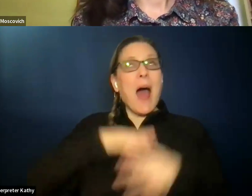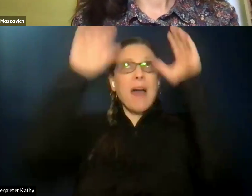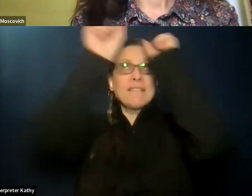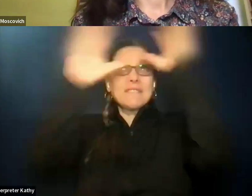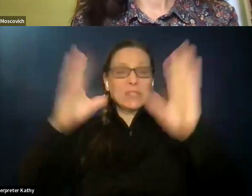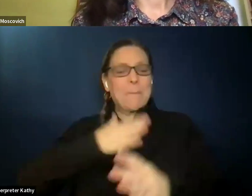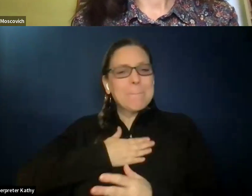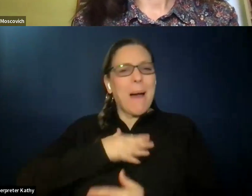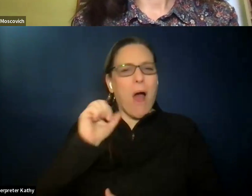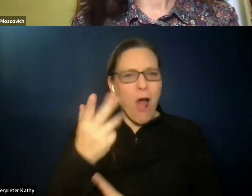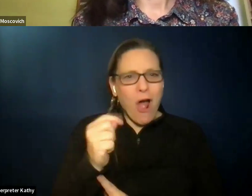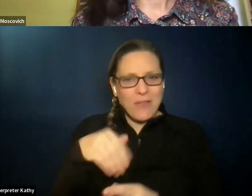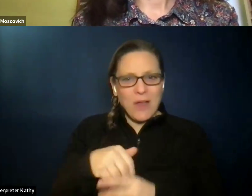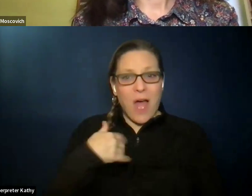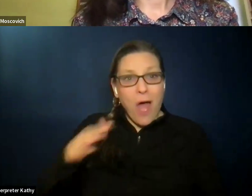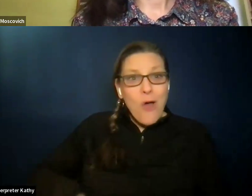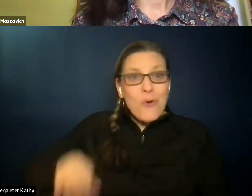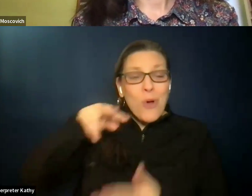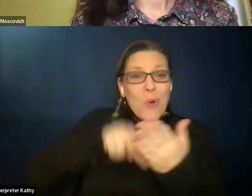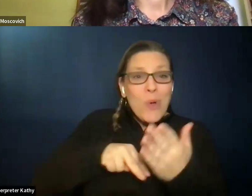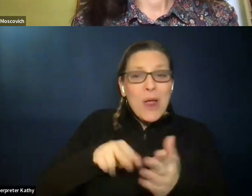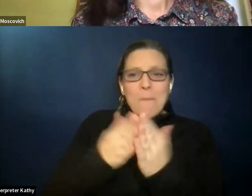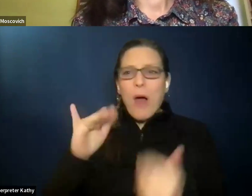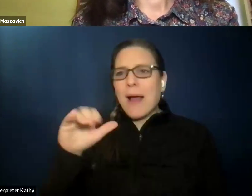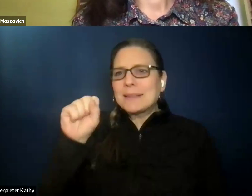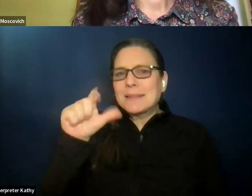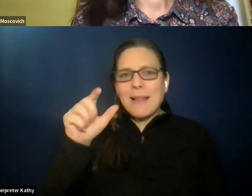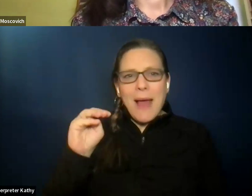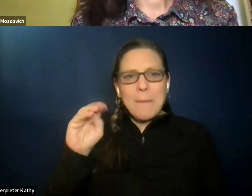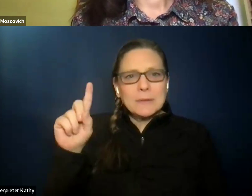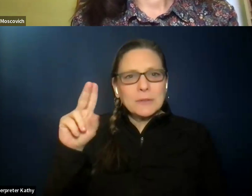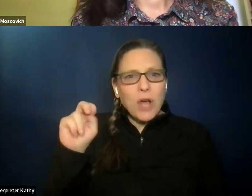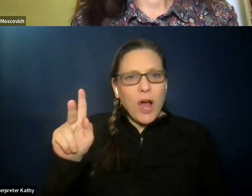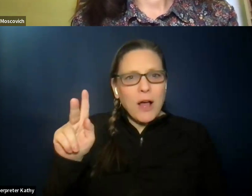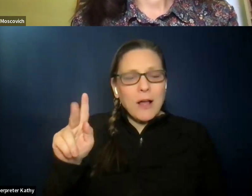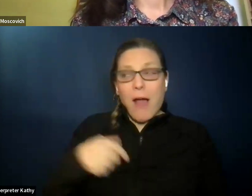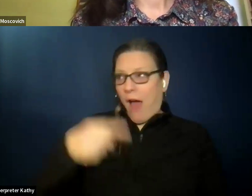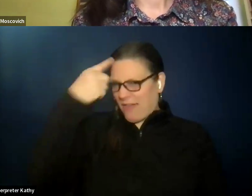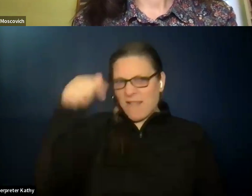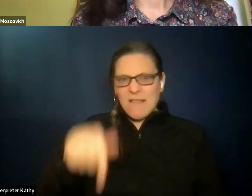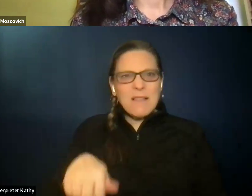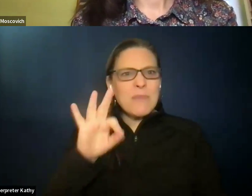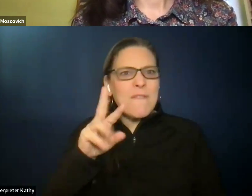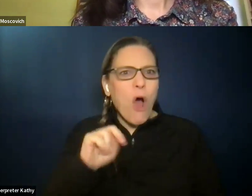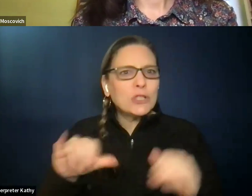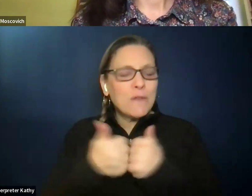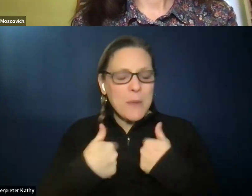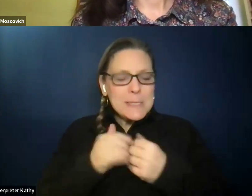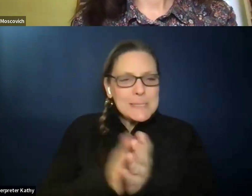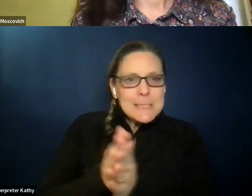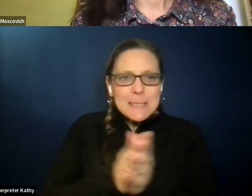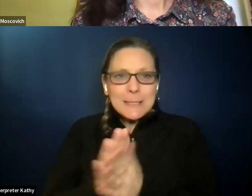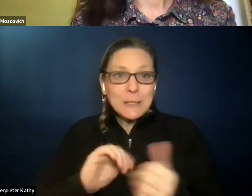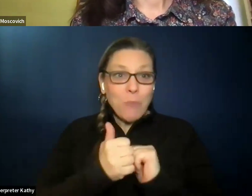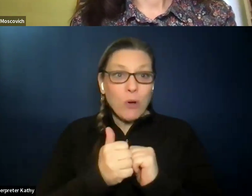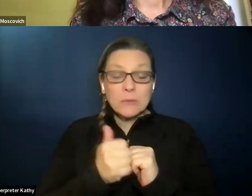it. I grew up reading comics like Slam Dunk, and I just thought it would be a fun challenge to take on a sports comic, which I